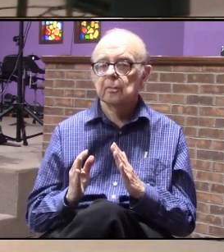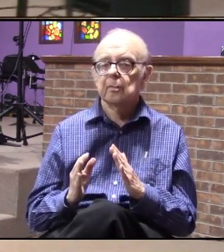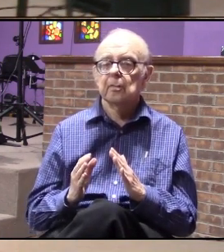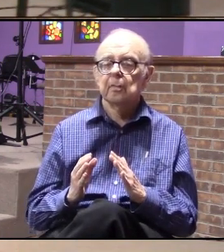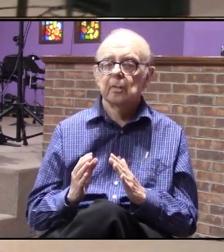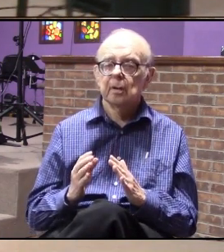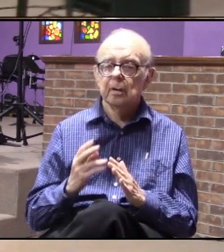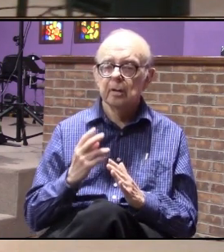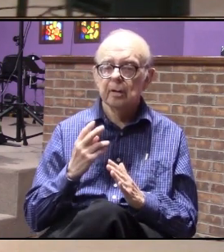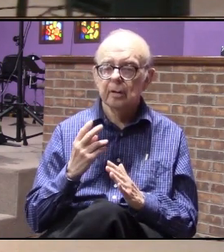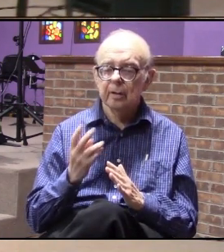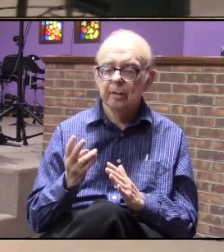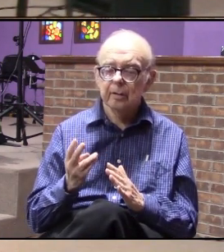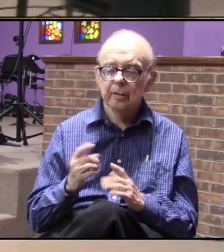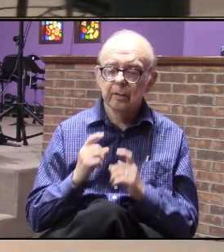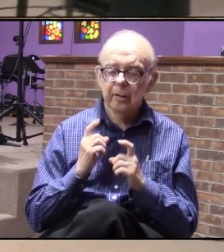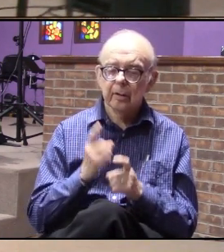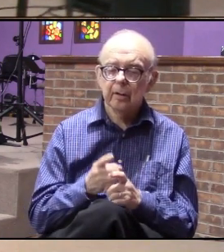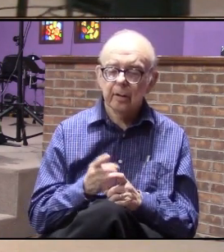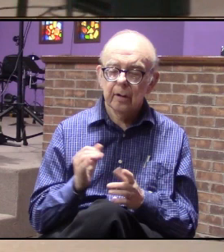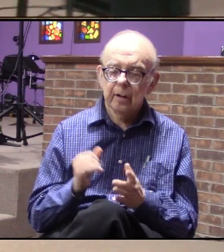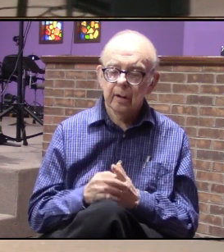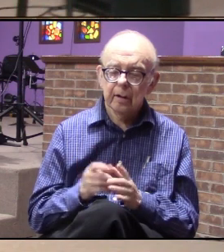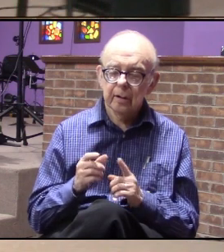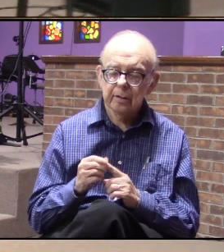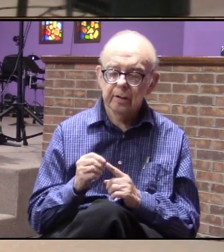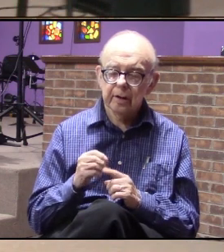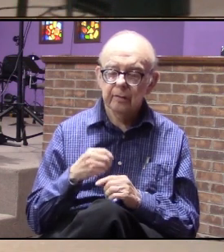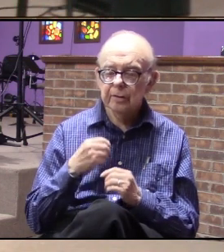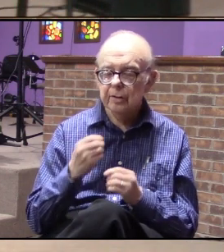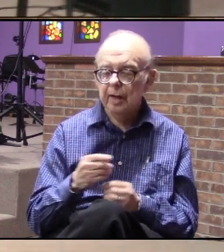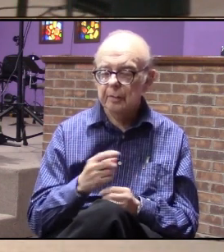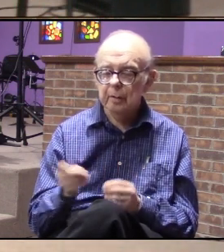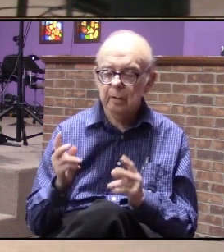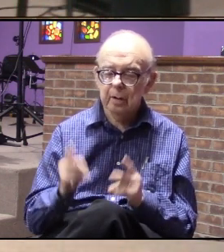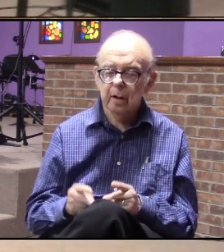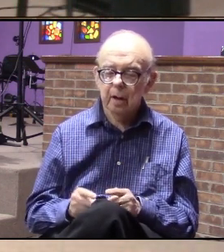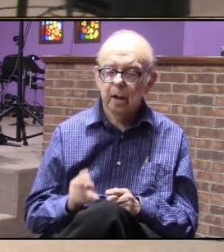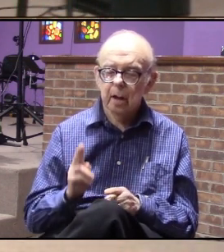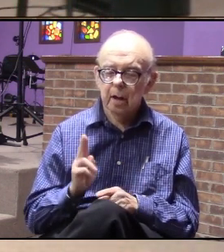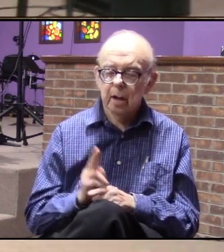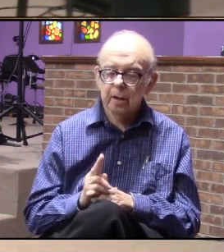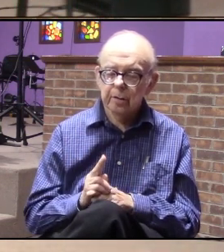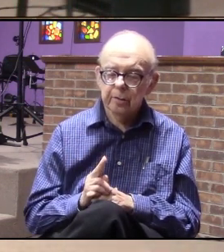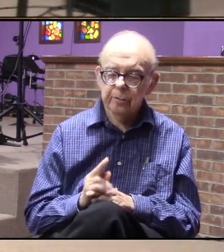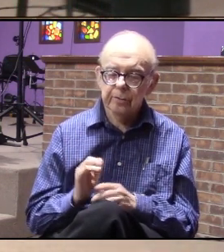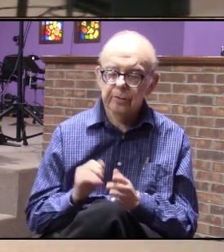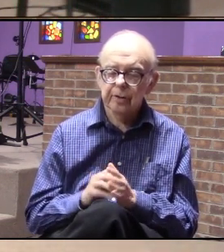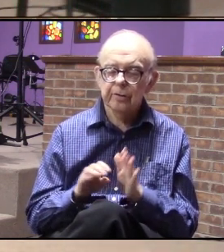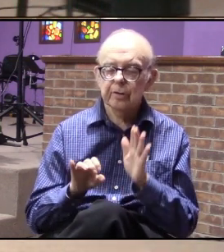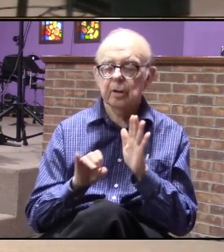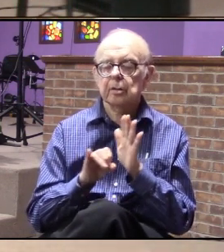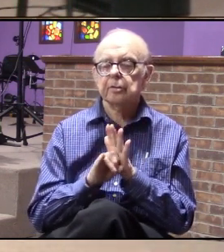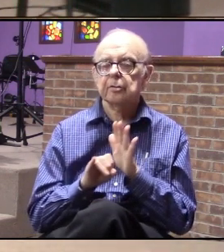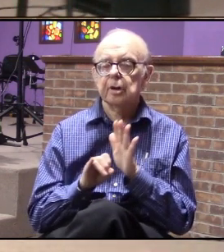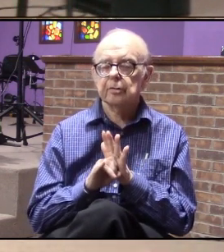using their gift that God has uniquely made them, he uses this illustration